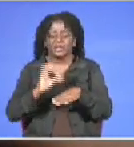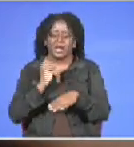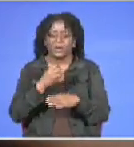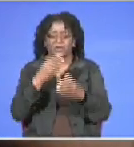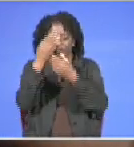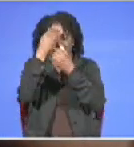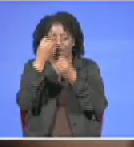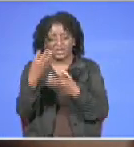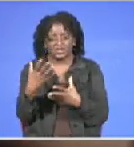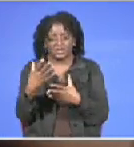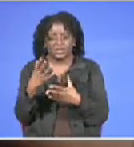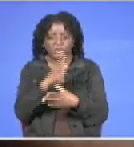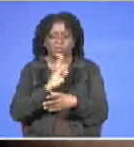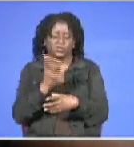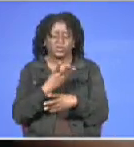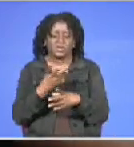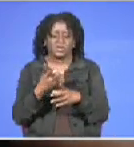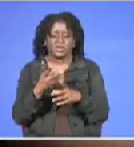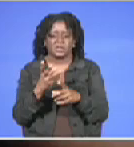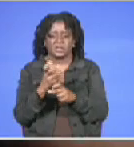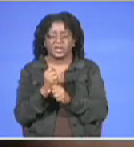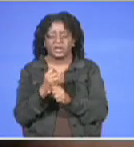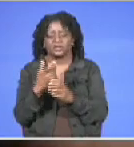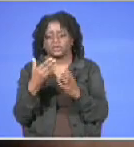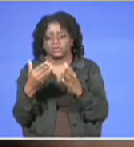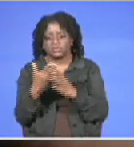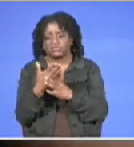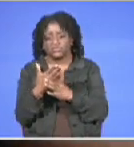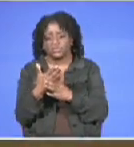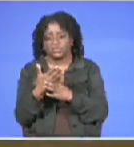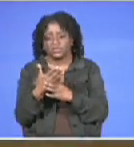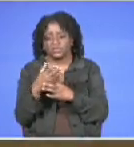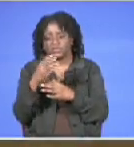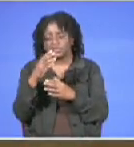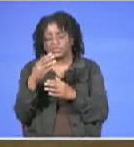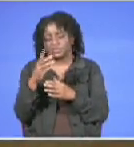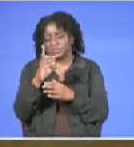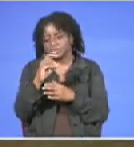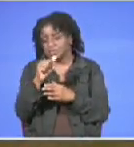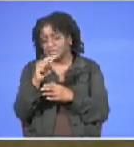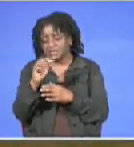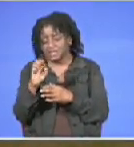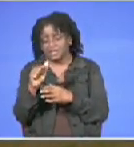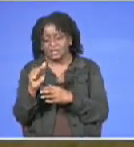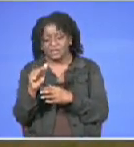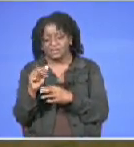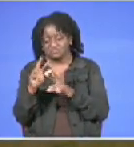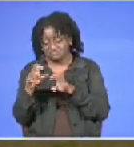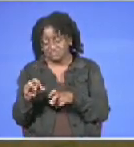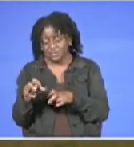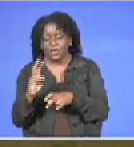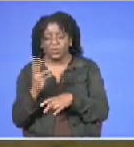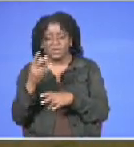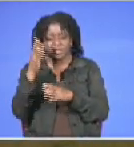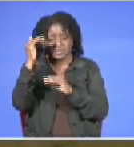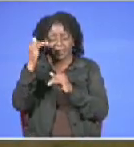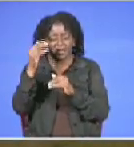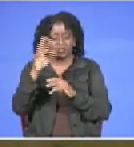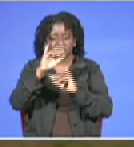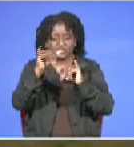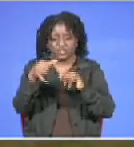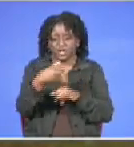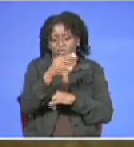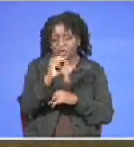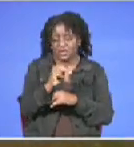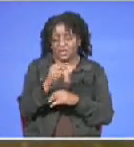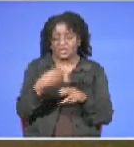information that we've been provided through our forward keys data, we're expecting January to be up by 16%, February